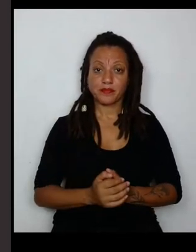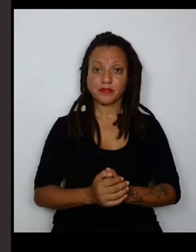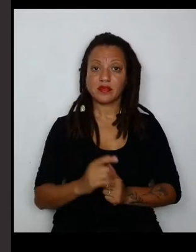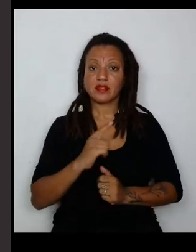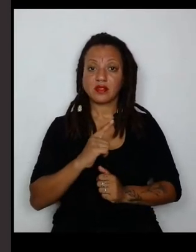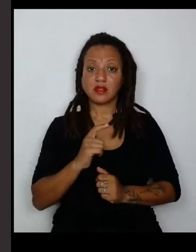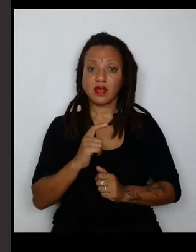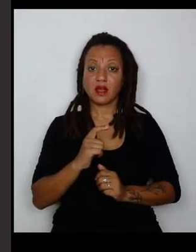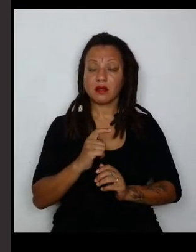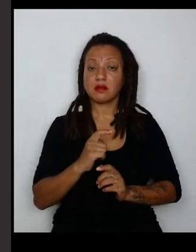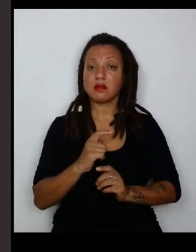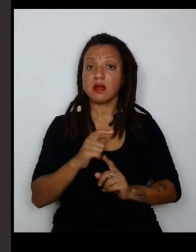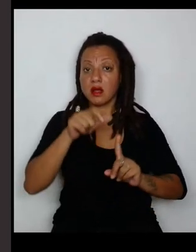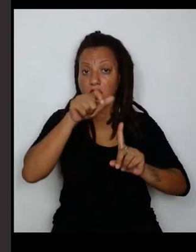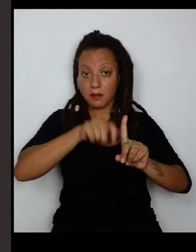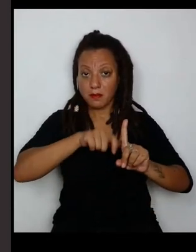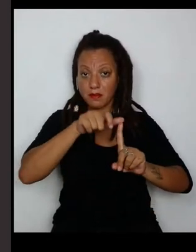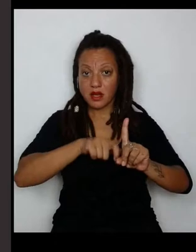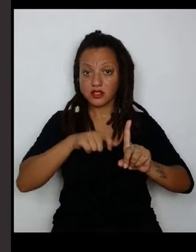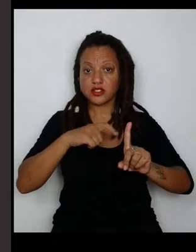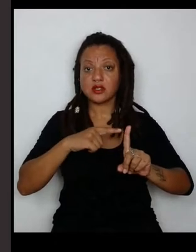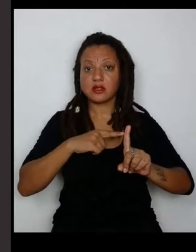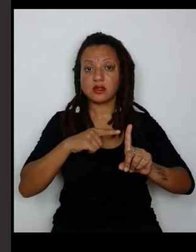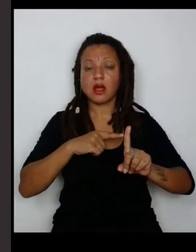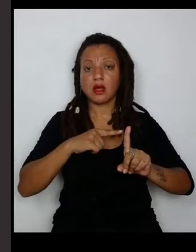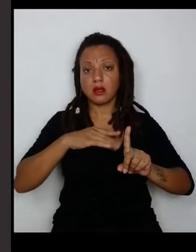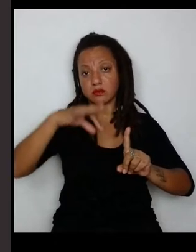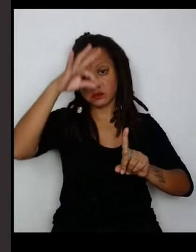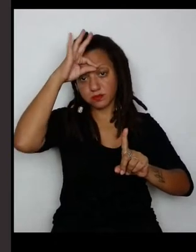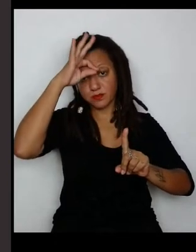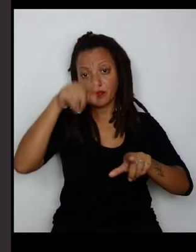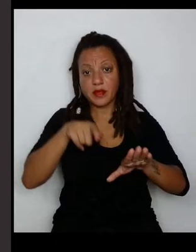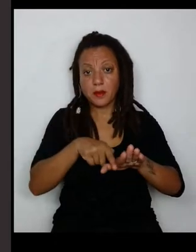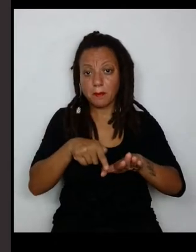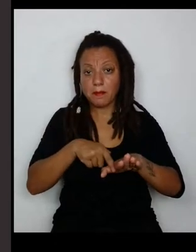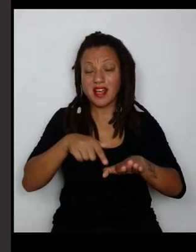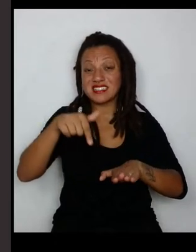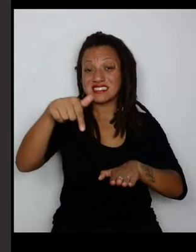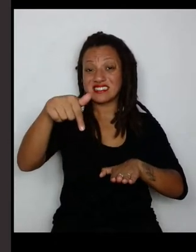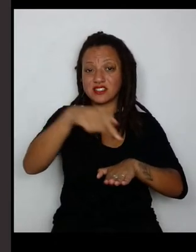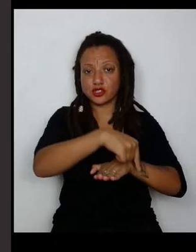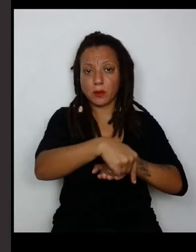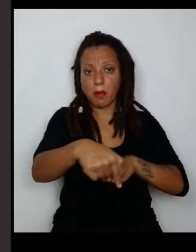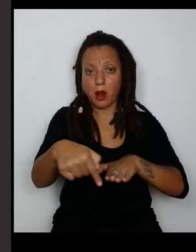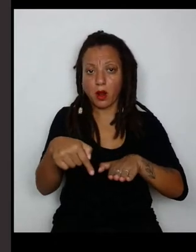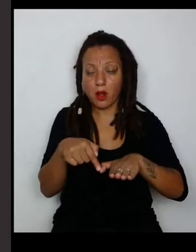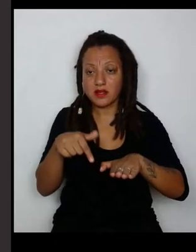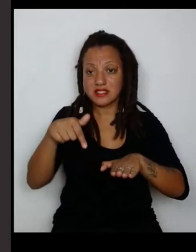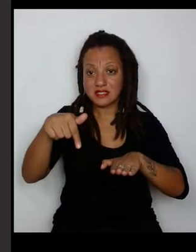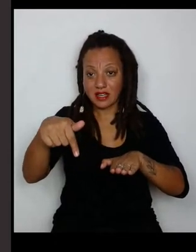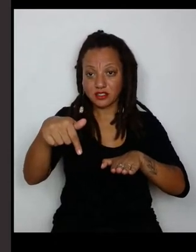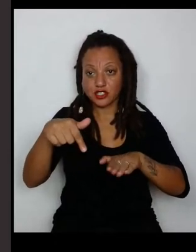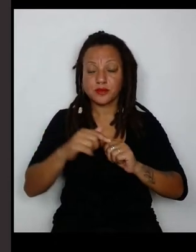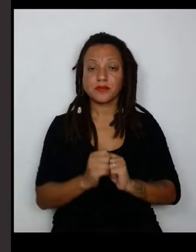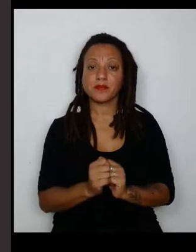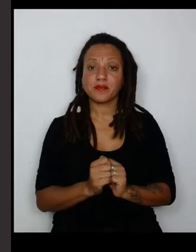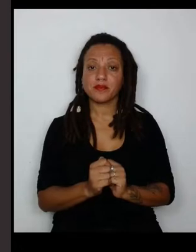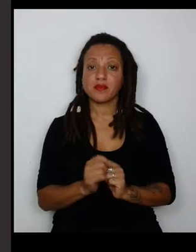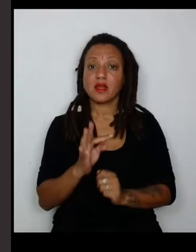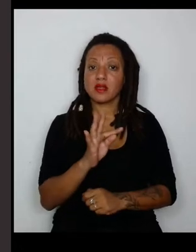foot i quote from gogan there isn't tahiti something virile in the women and feminine in the men